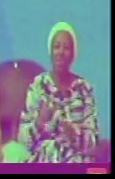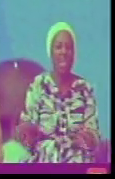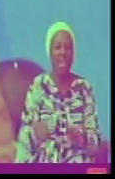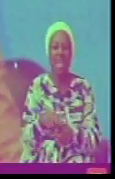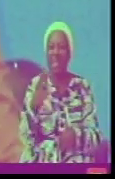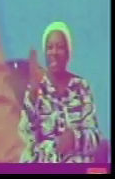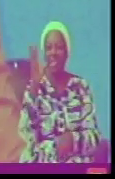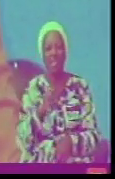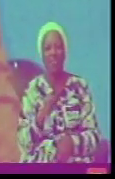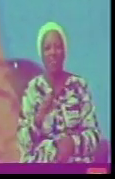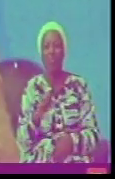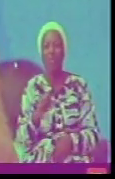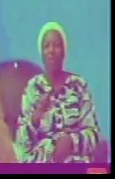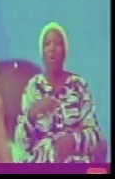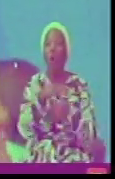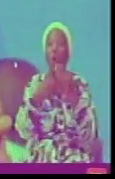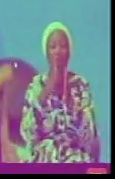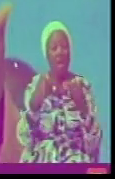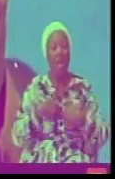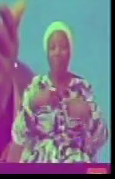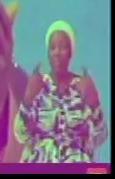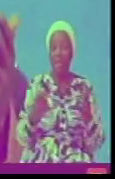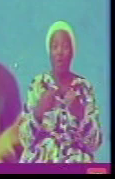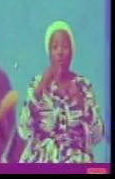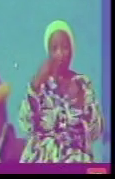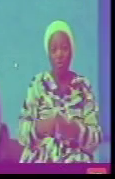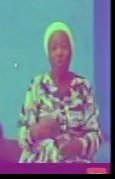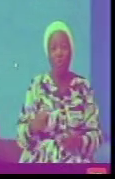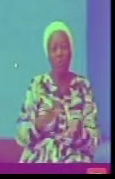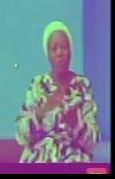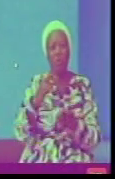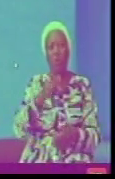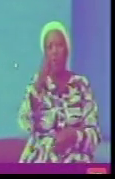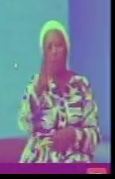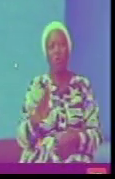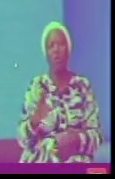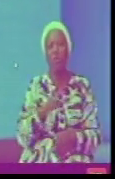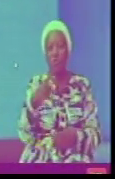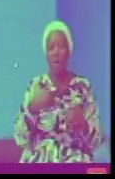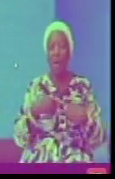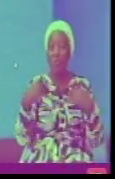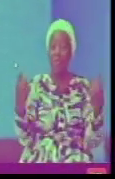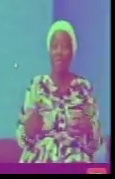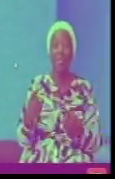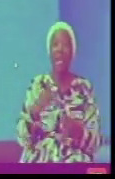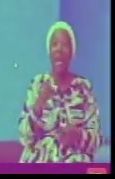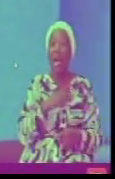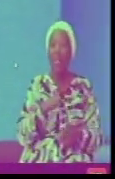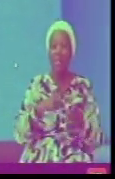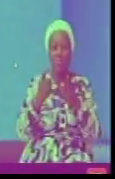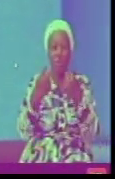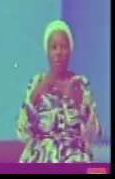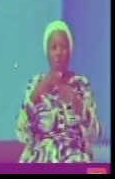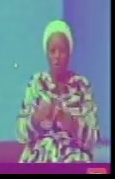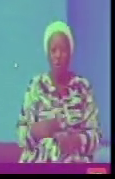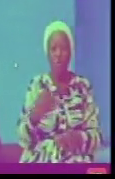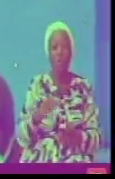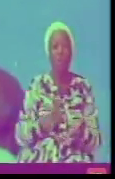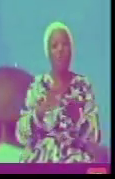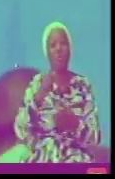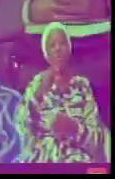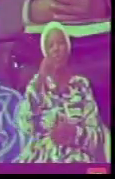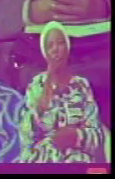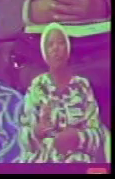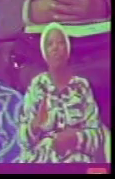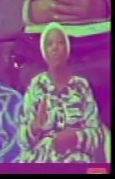have sinned and come short of the glory of God. You have sinned and you've come short of the glory of God. What